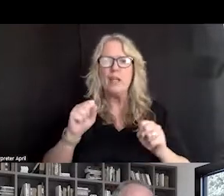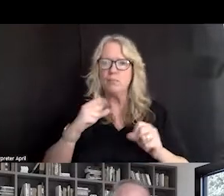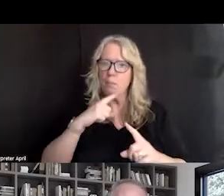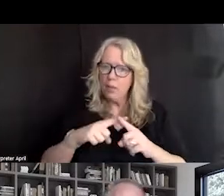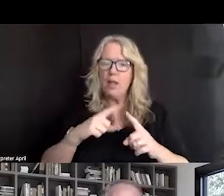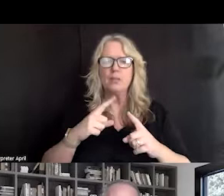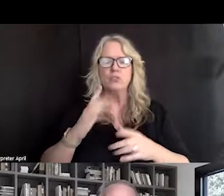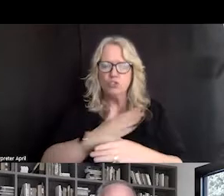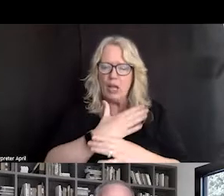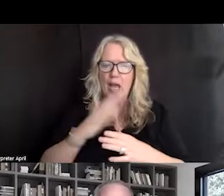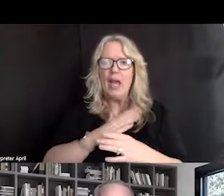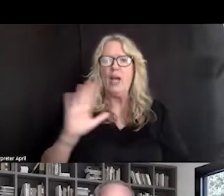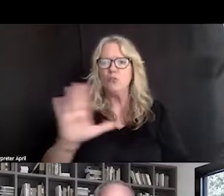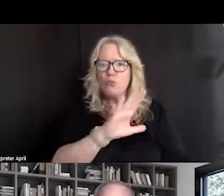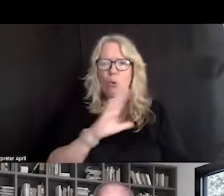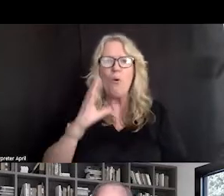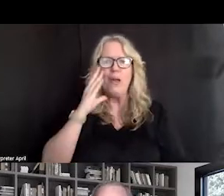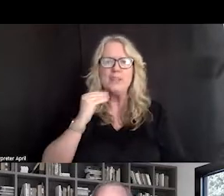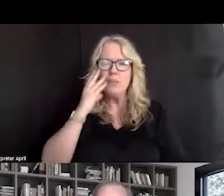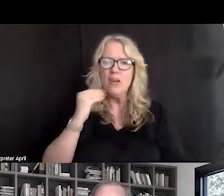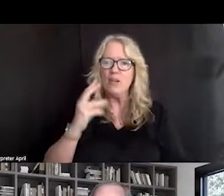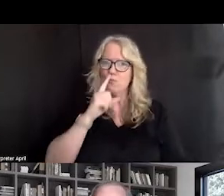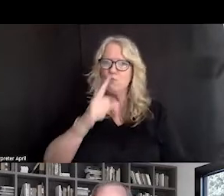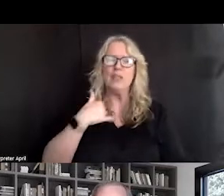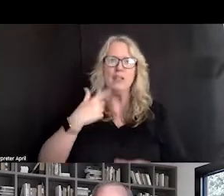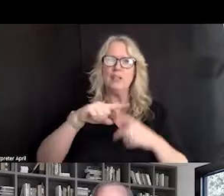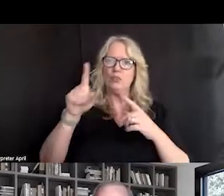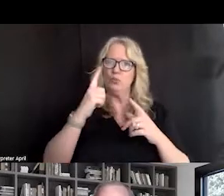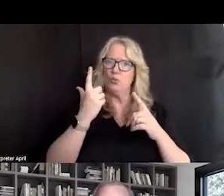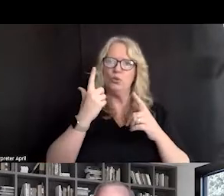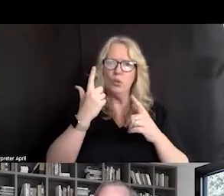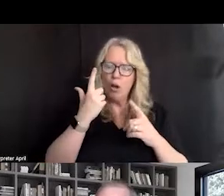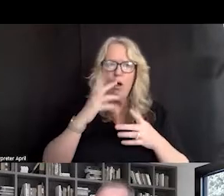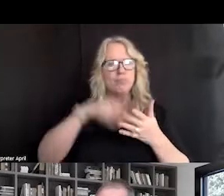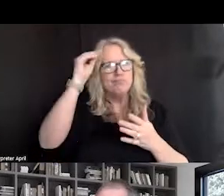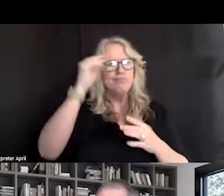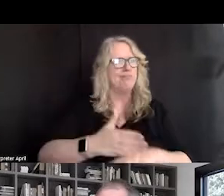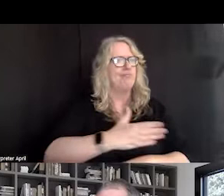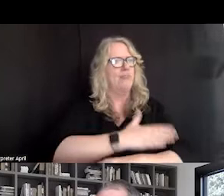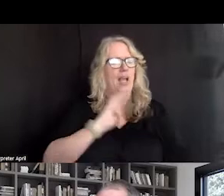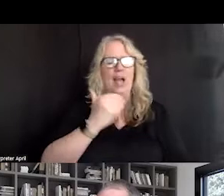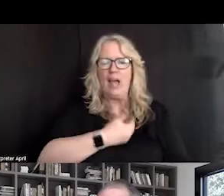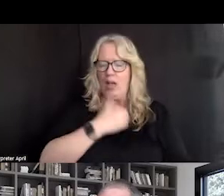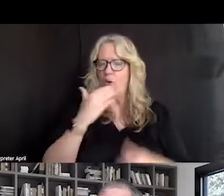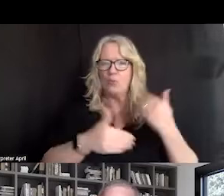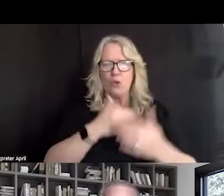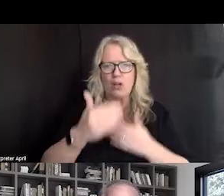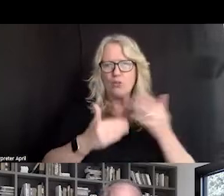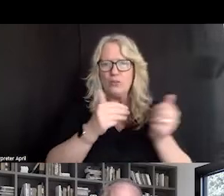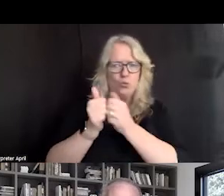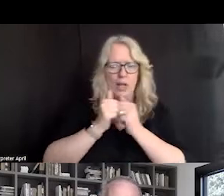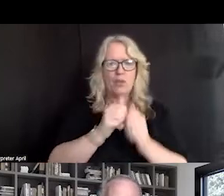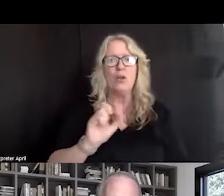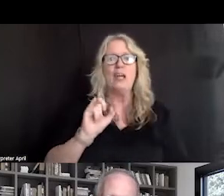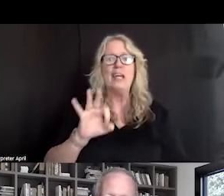to share your own experience and really to accelerate our learnings and our progress all together. If you are with